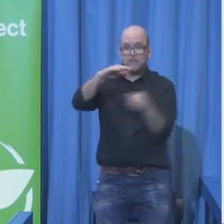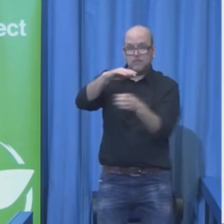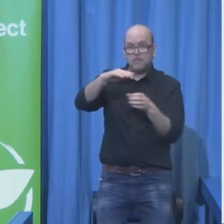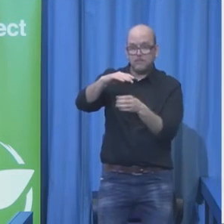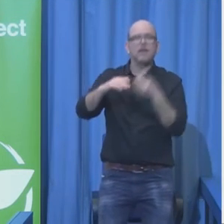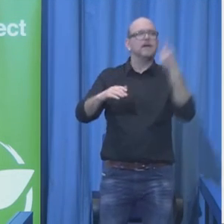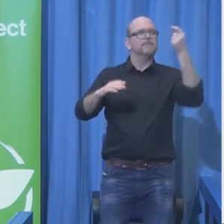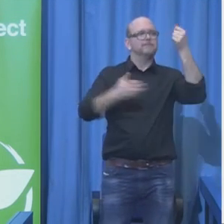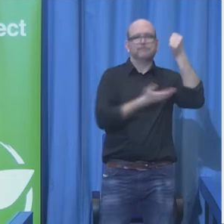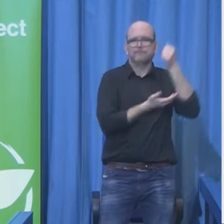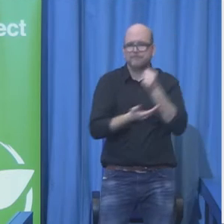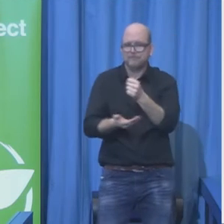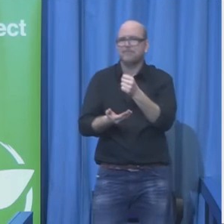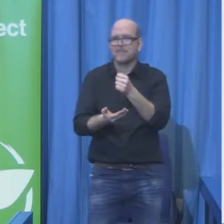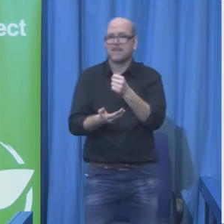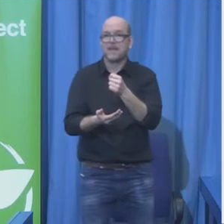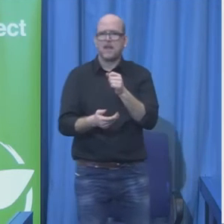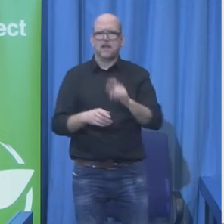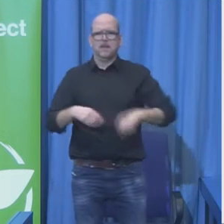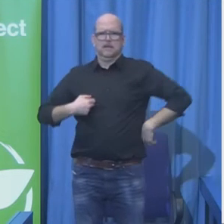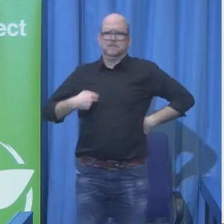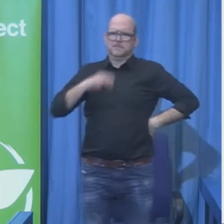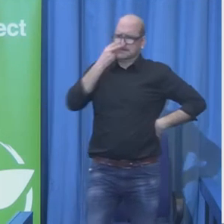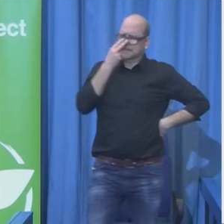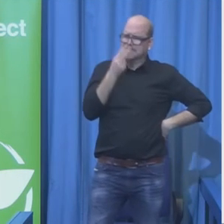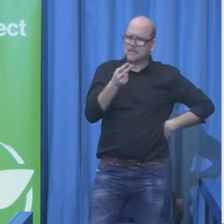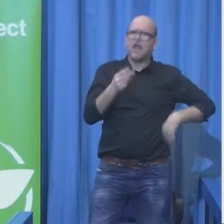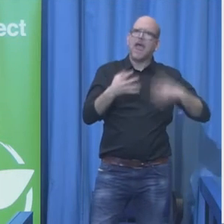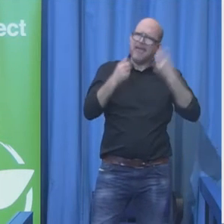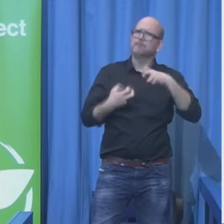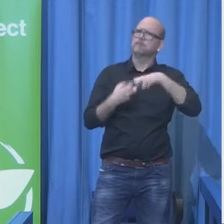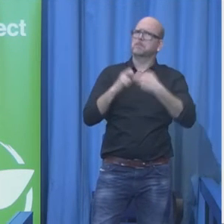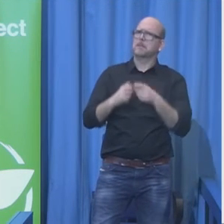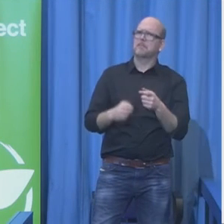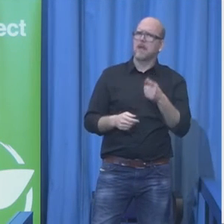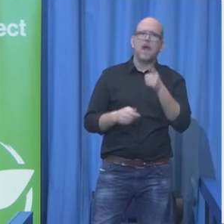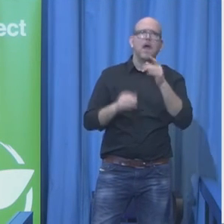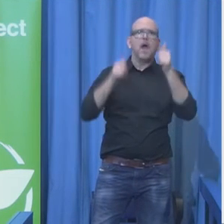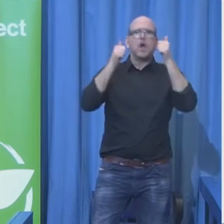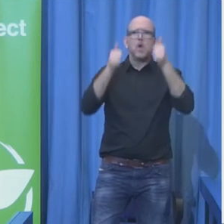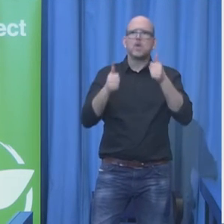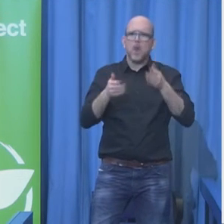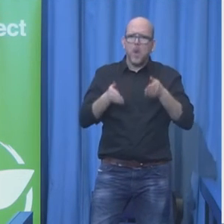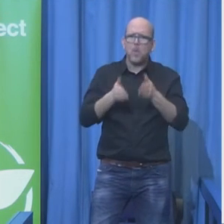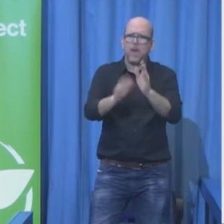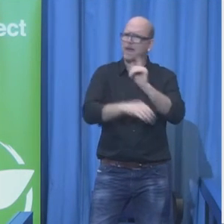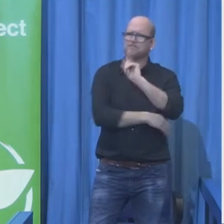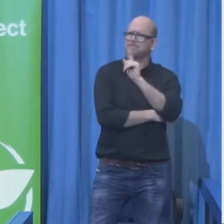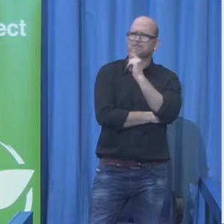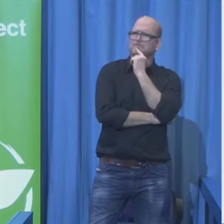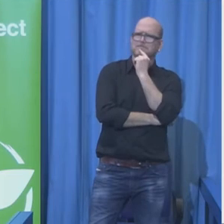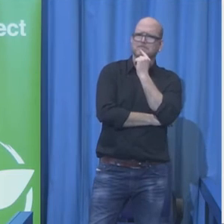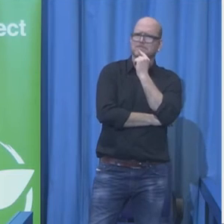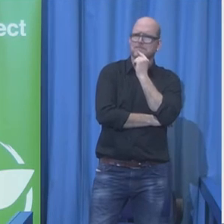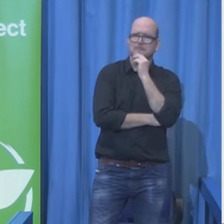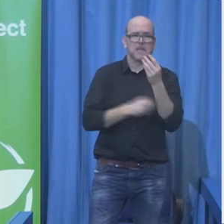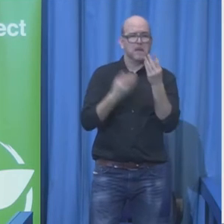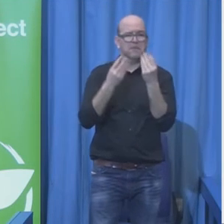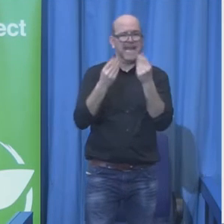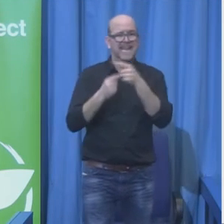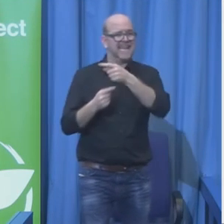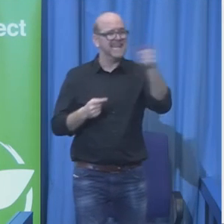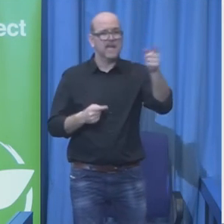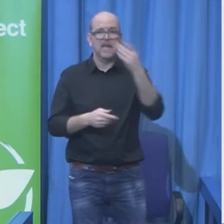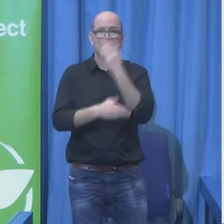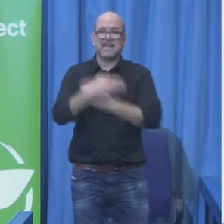The unemployment rate of persons with disabilities in Spain is still very high. So I think,